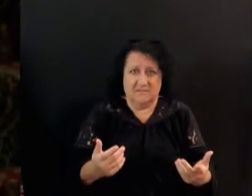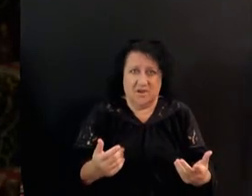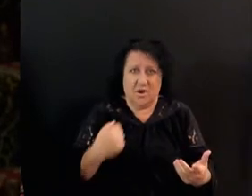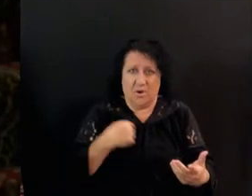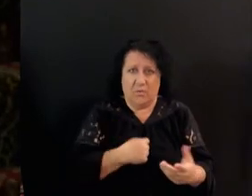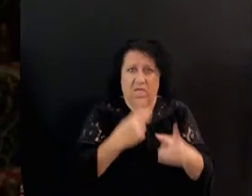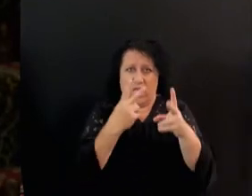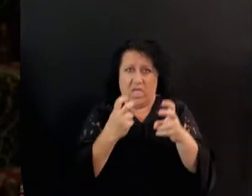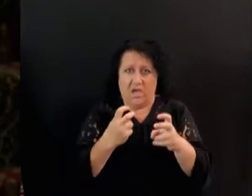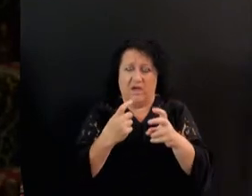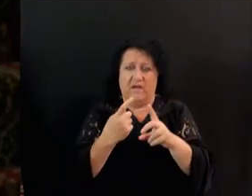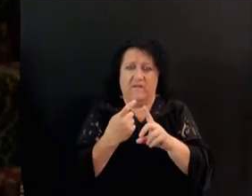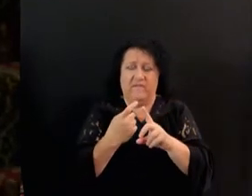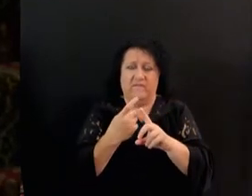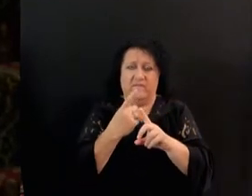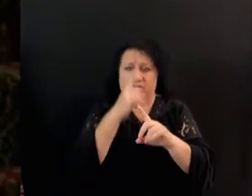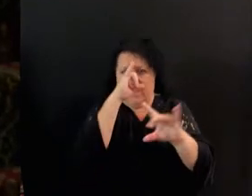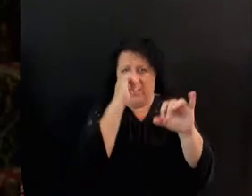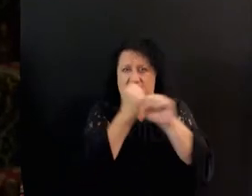we are comforted.